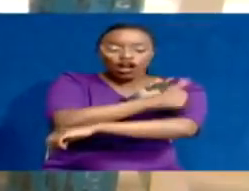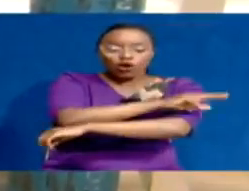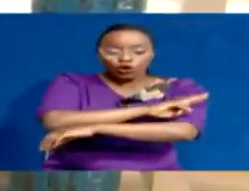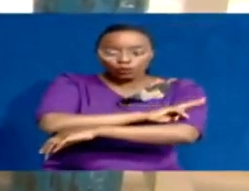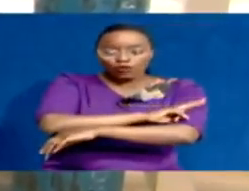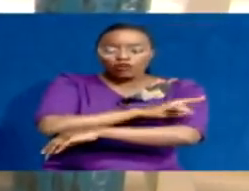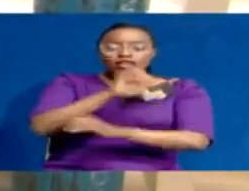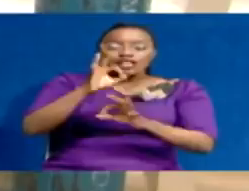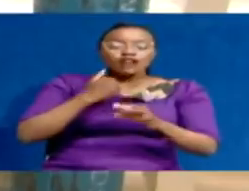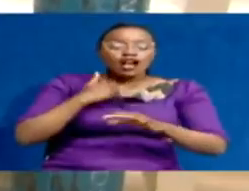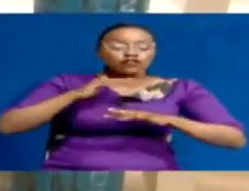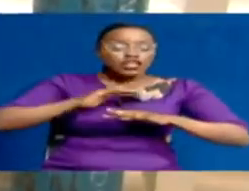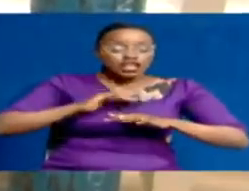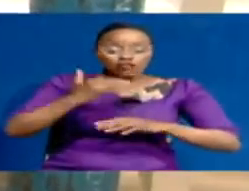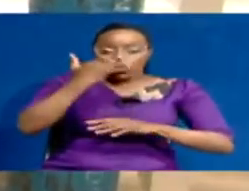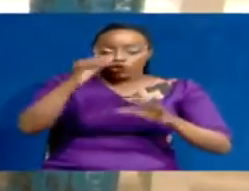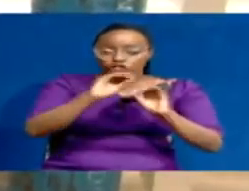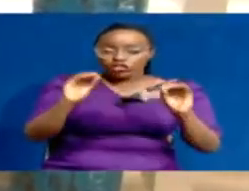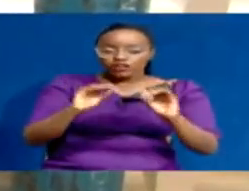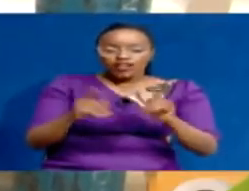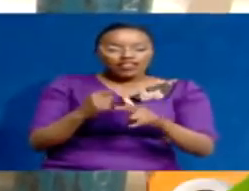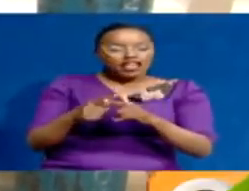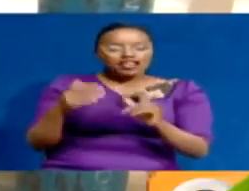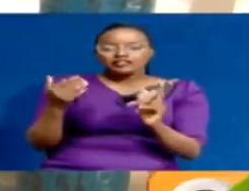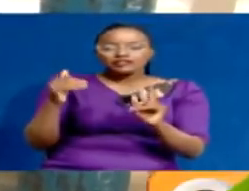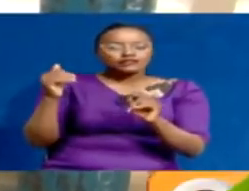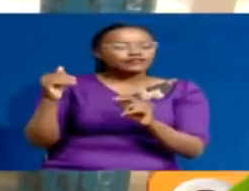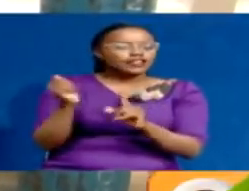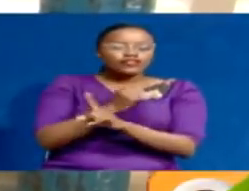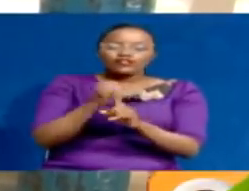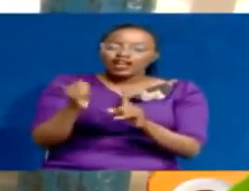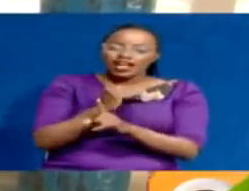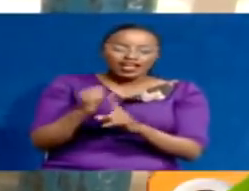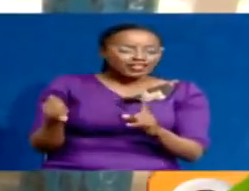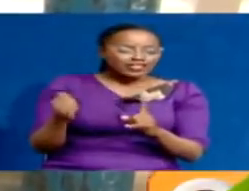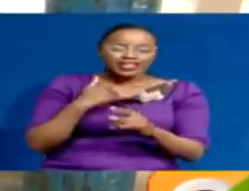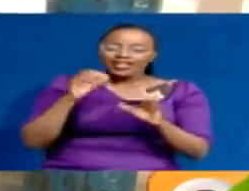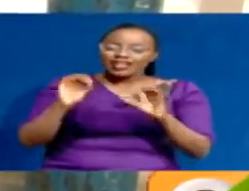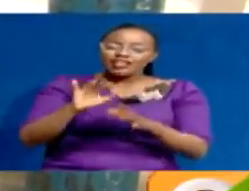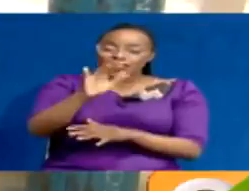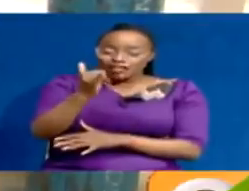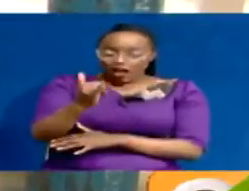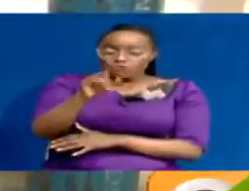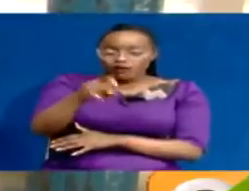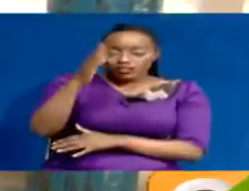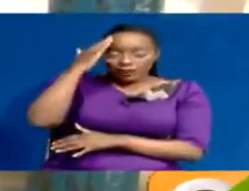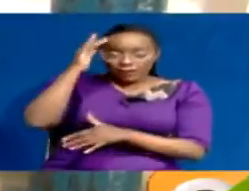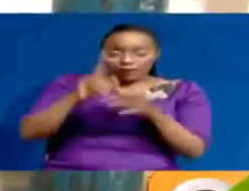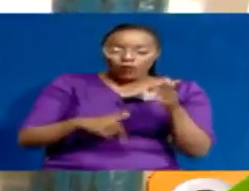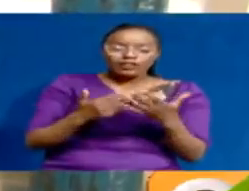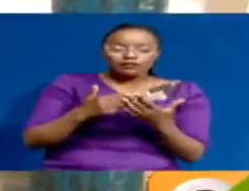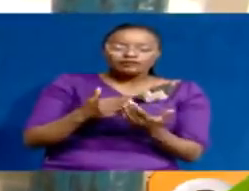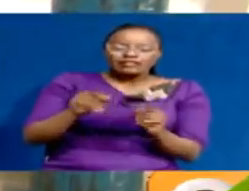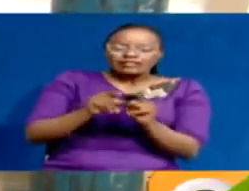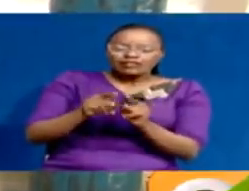hospital without enough oxygen is fighting a losing battle. Now, take this into consideration. A